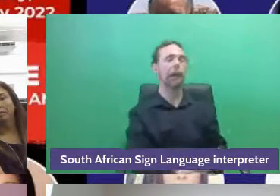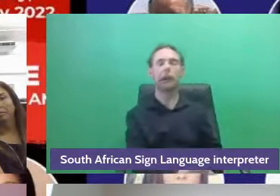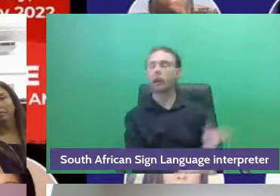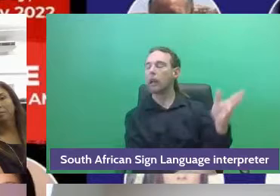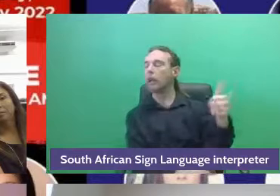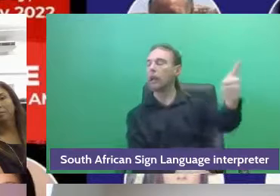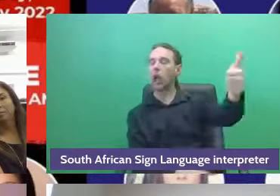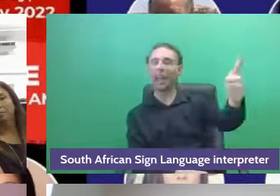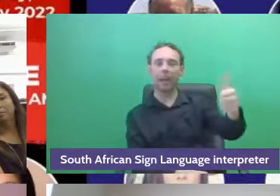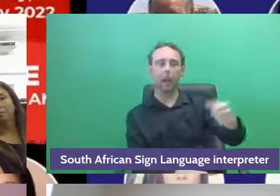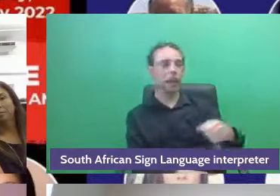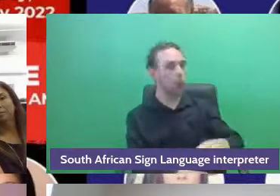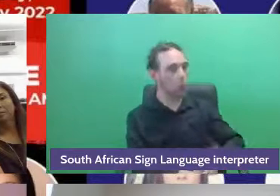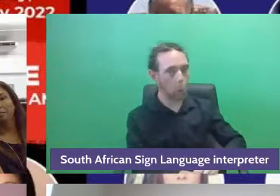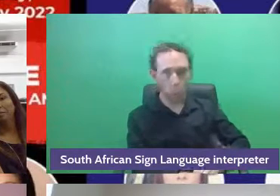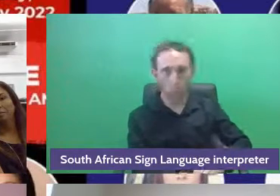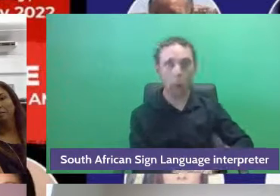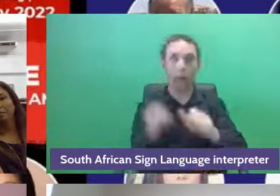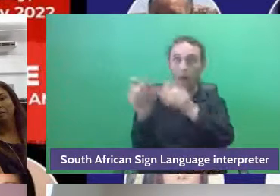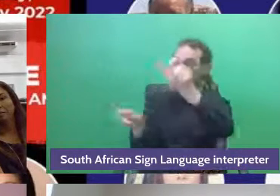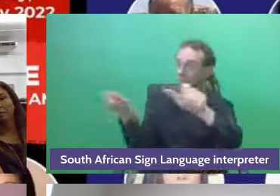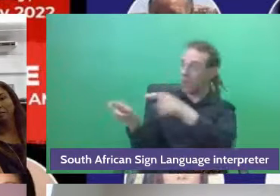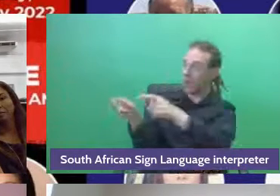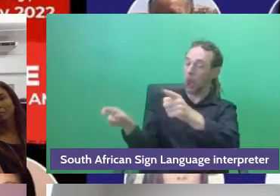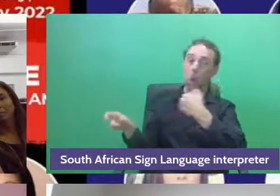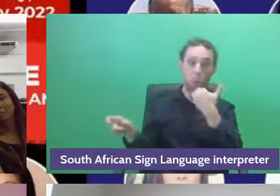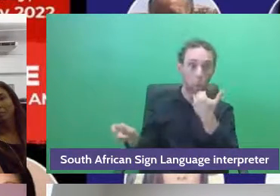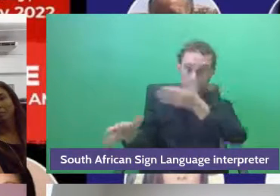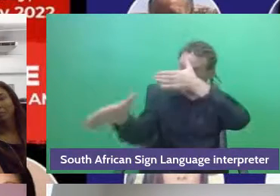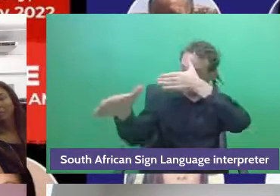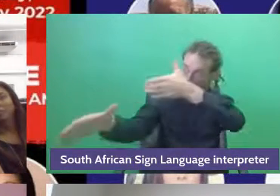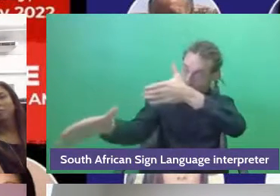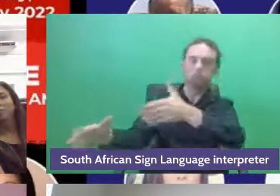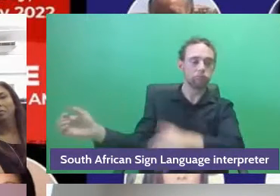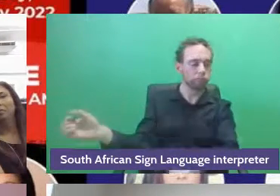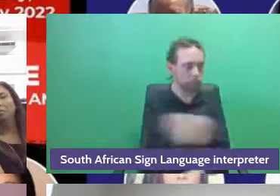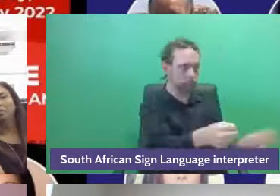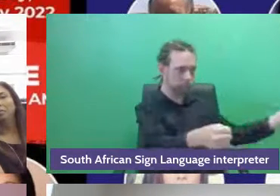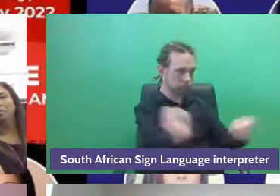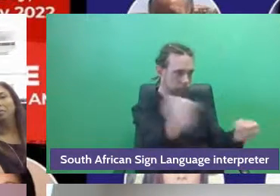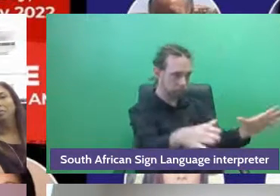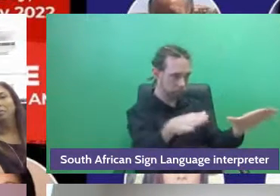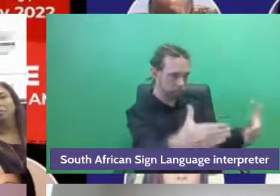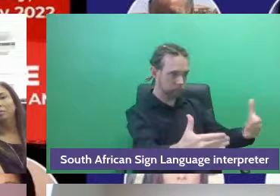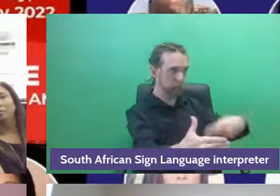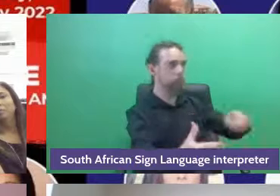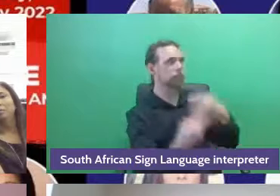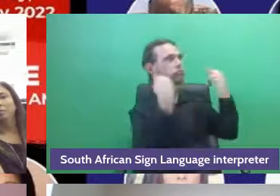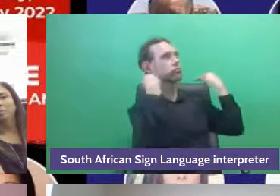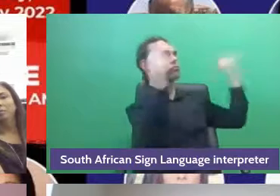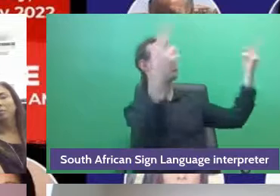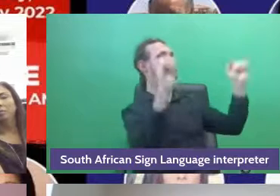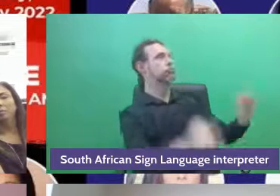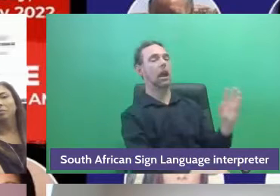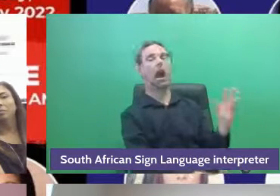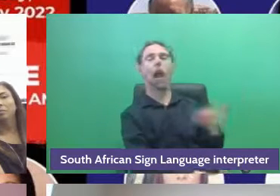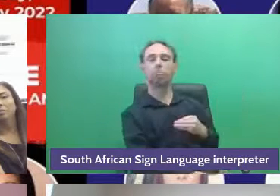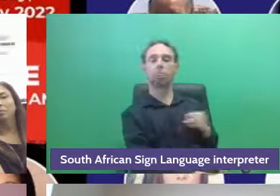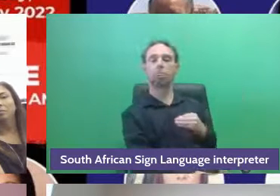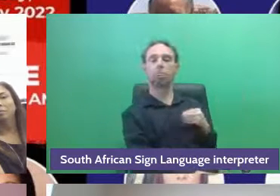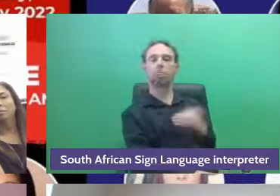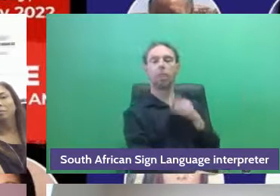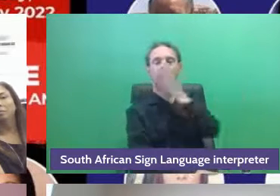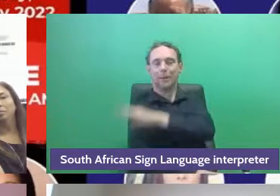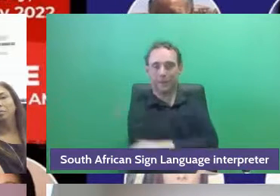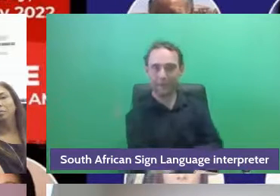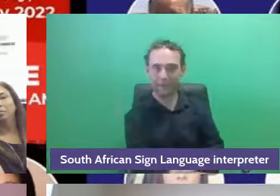out, and without fear of being judged or anything of that nature. So some of my goals